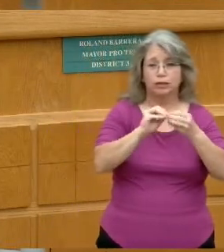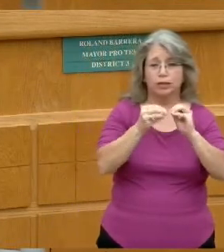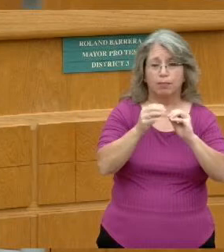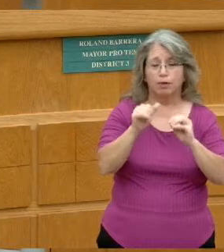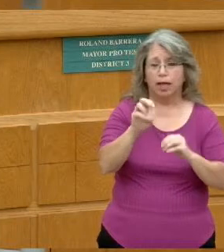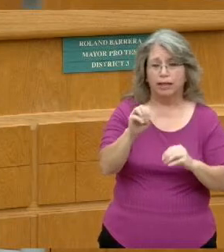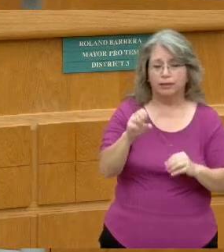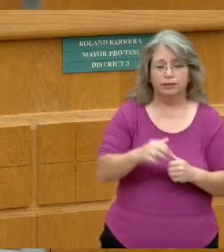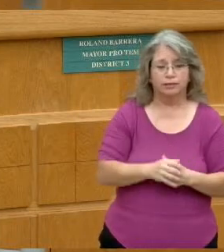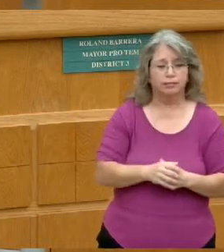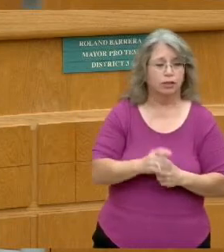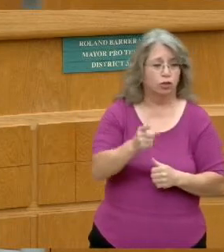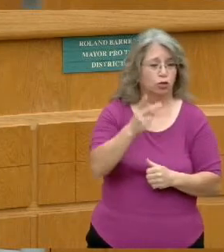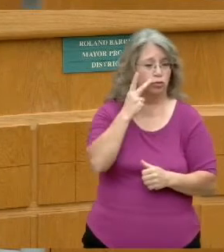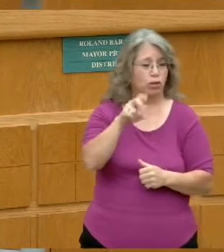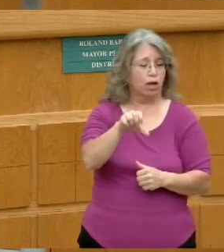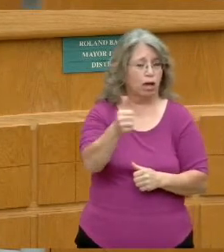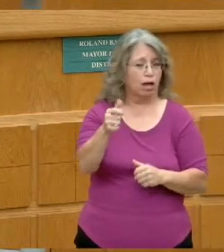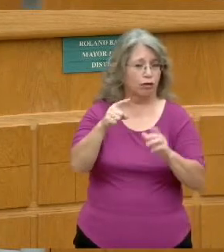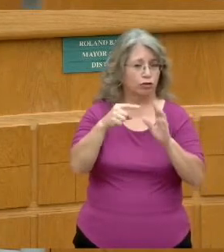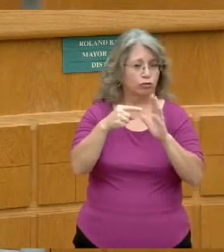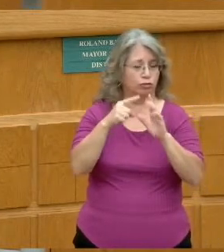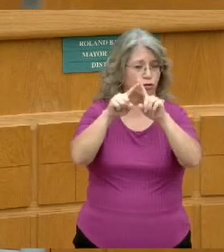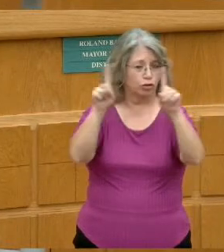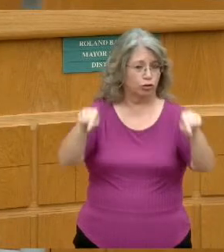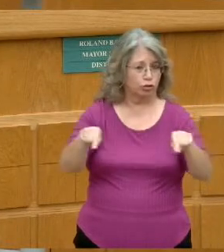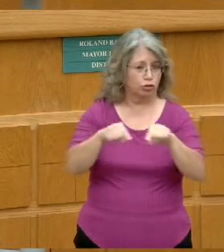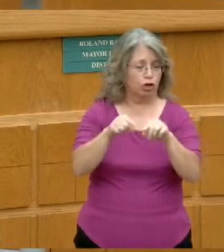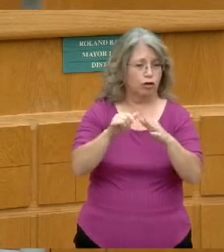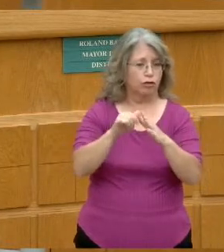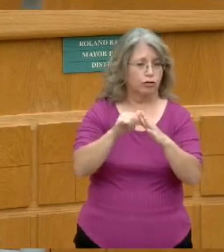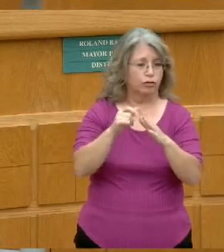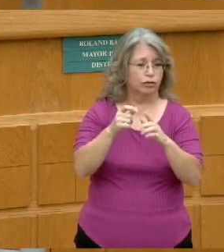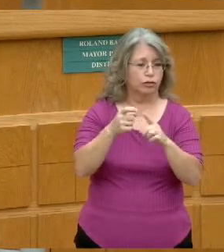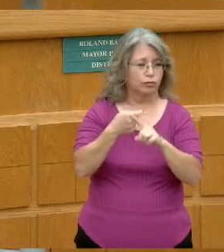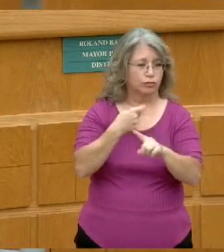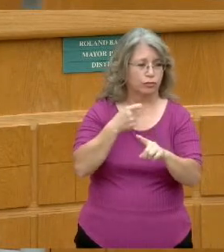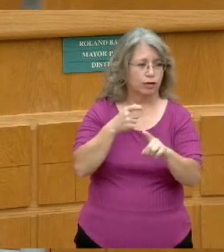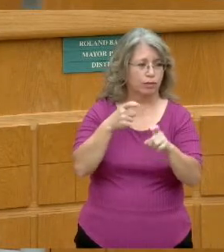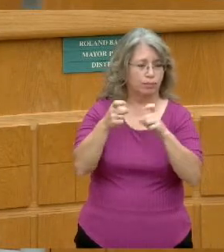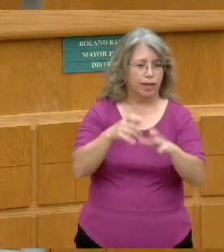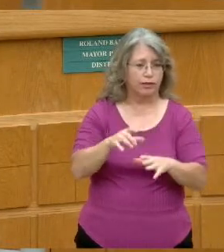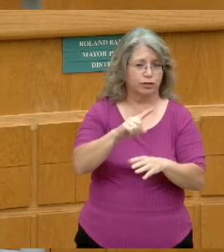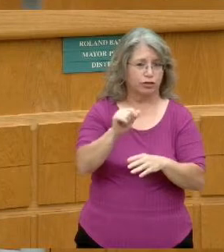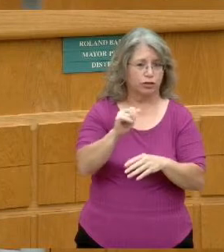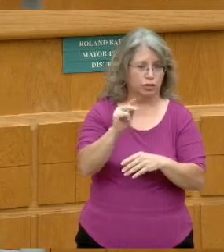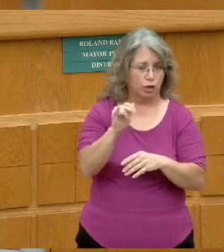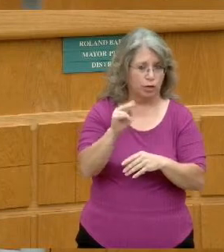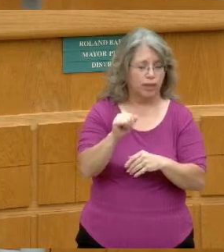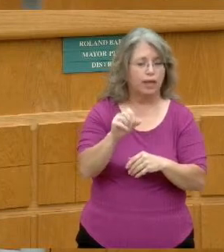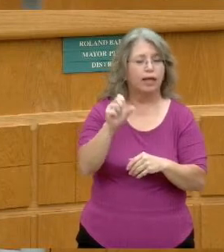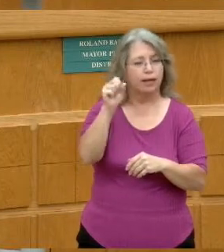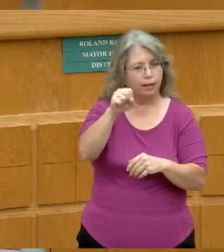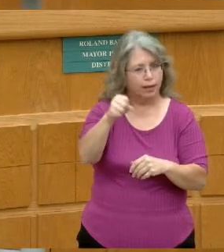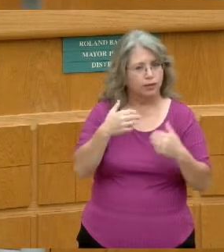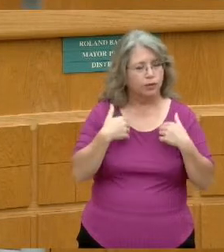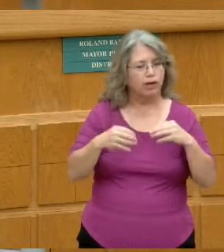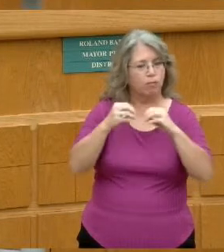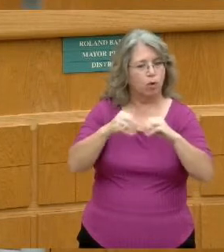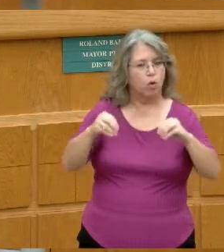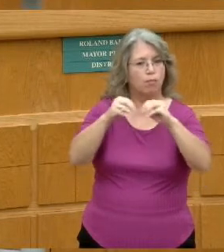chart that Manager Zanoni posted about how we're having more and more tests in the Coastal Bend area. And I